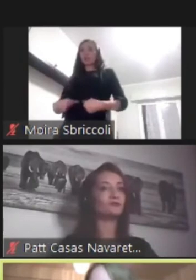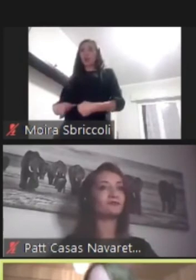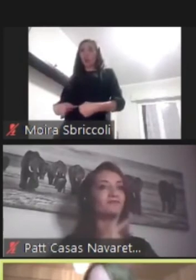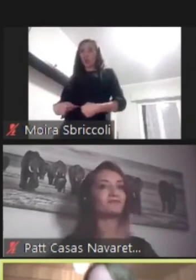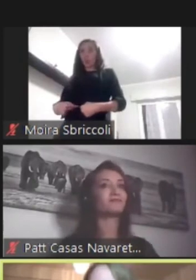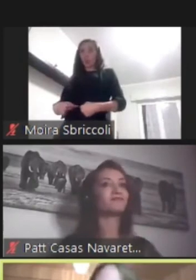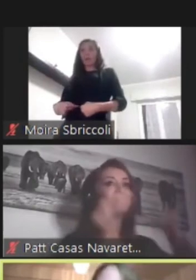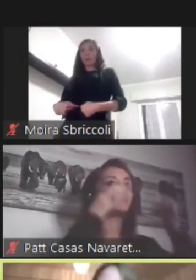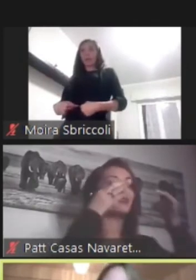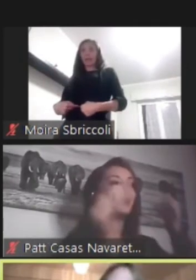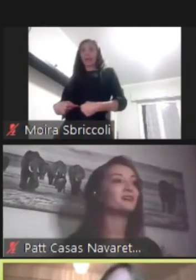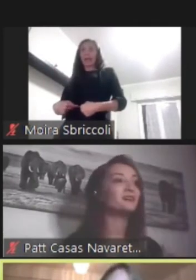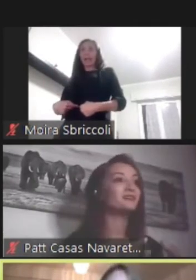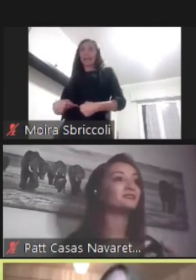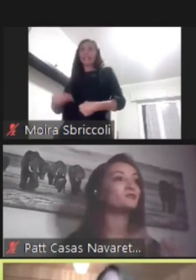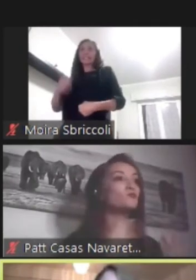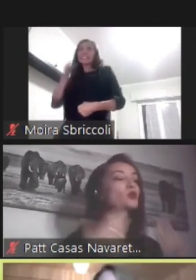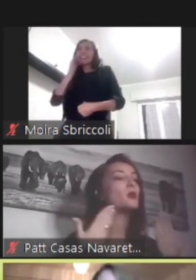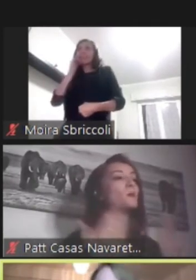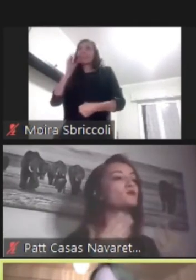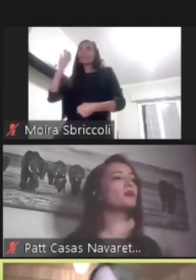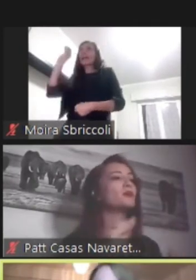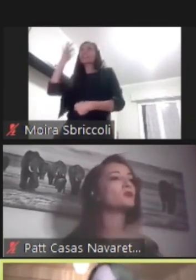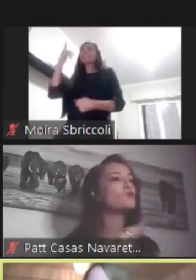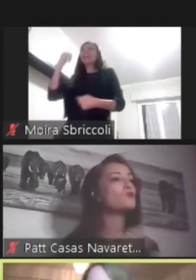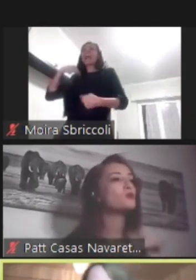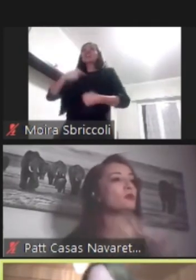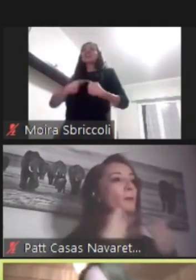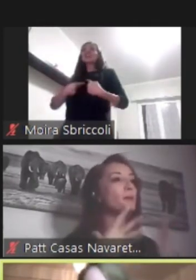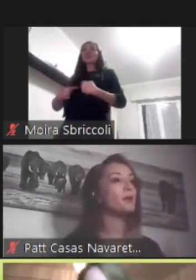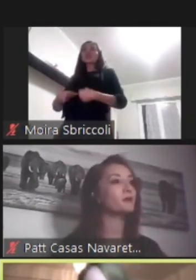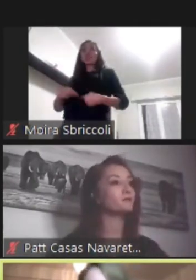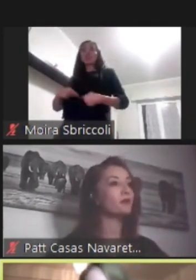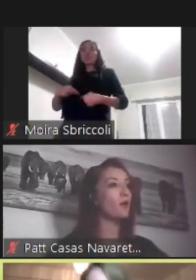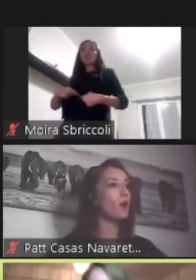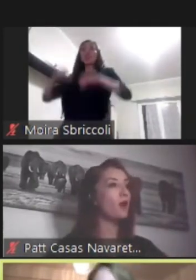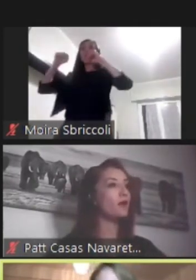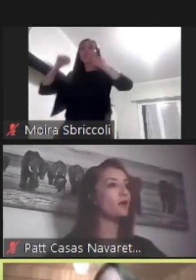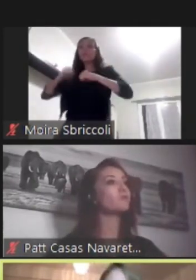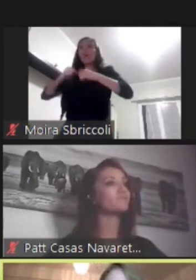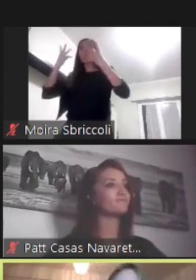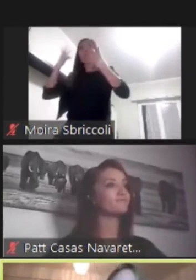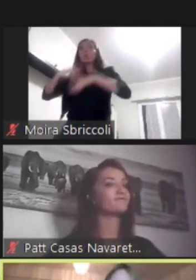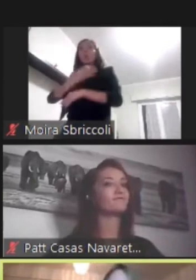Let's take a look at ingredient number 6. And that's the holy basil plant.